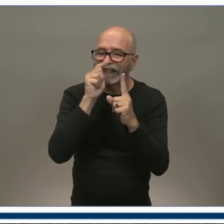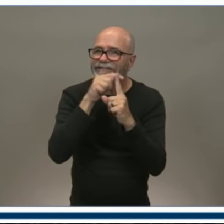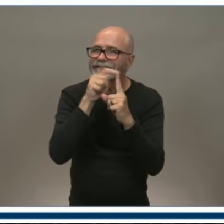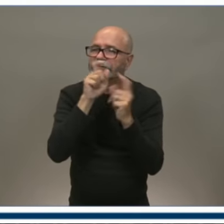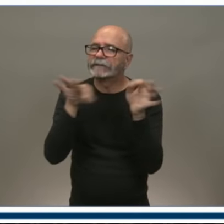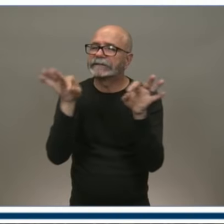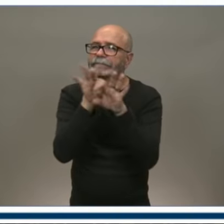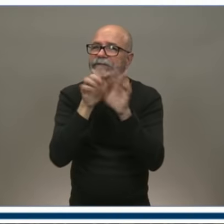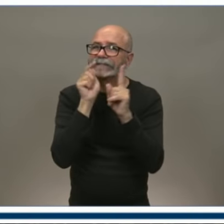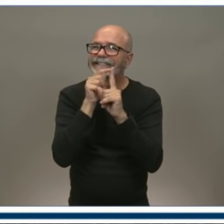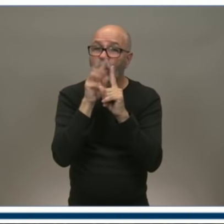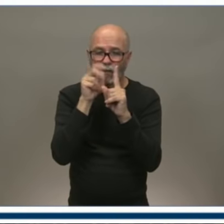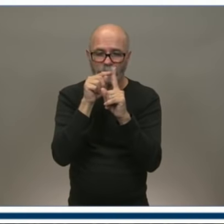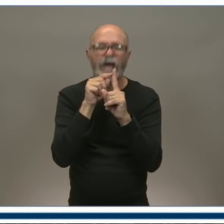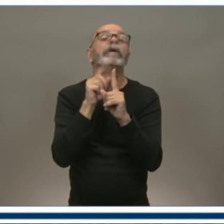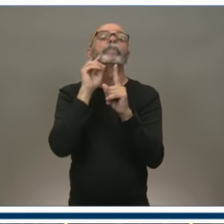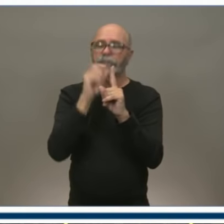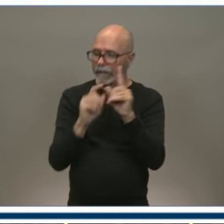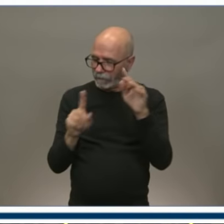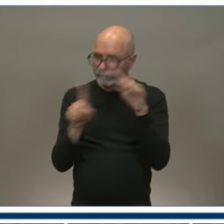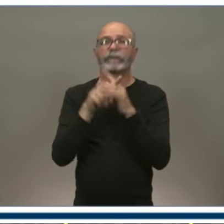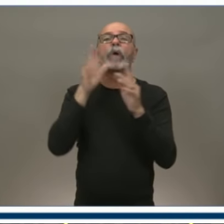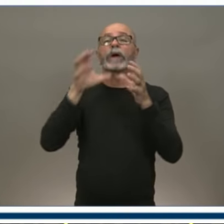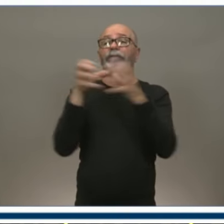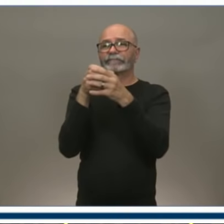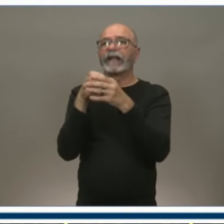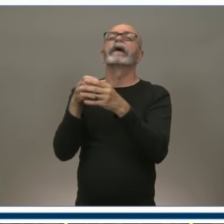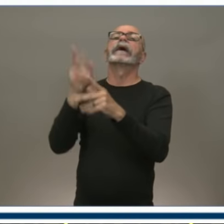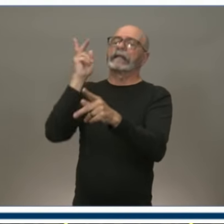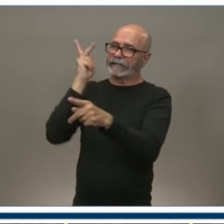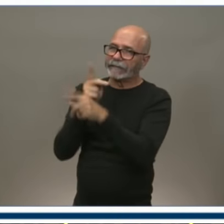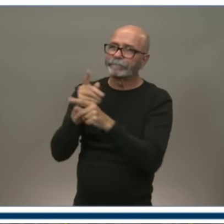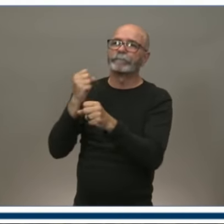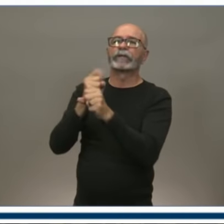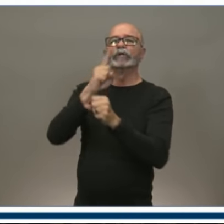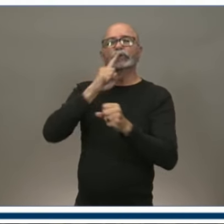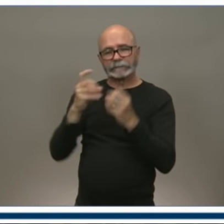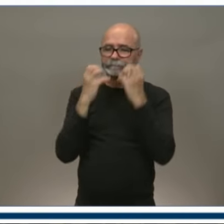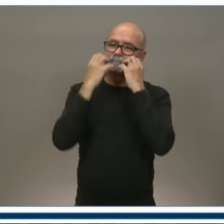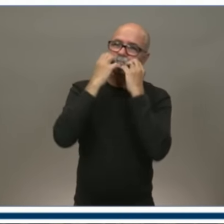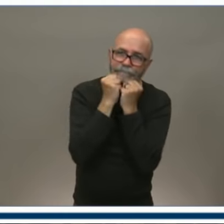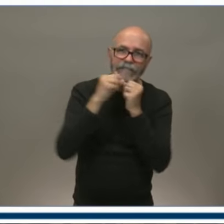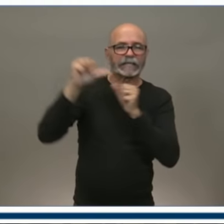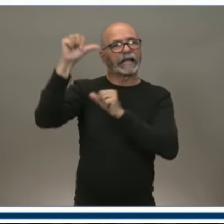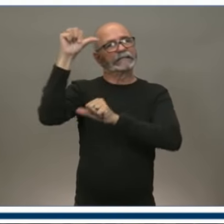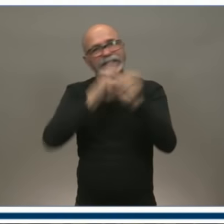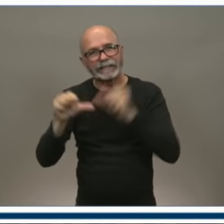everyone for their cooperation and continued support and caring for each other, and I hope you have a great weekend.